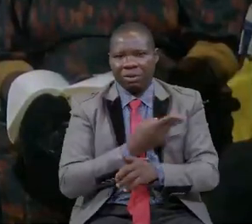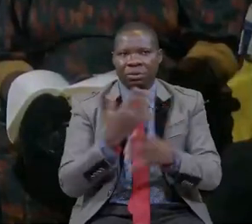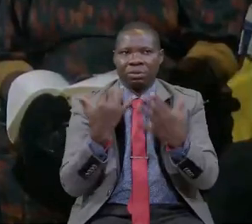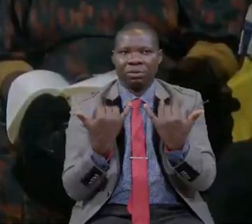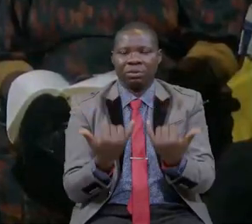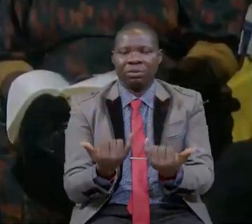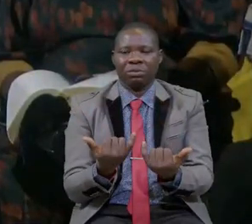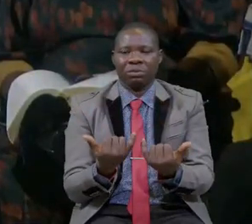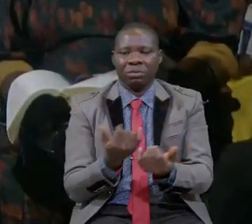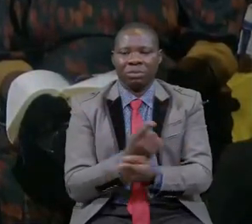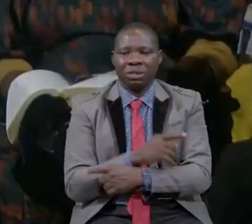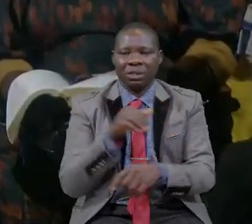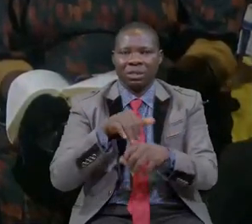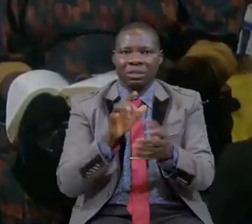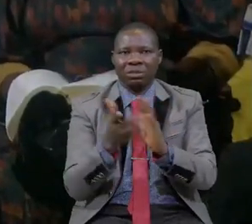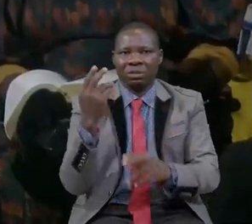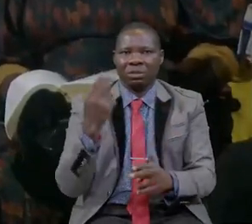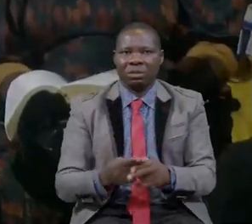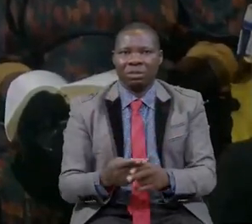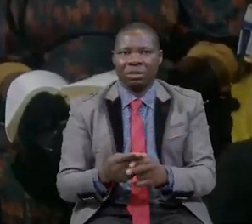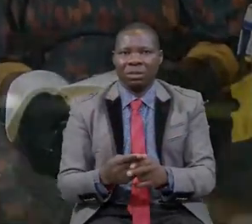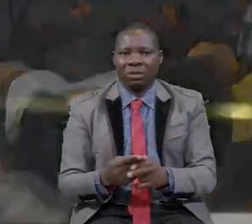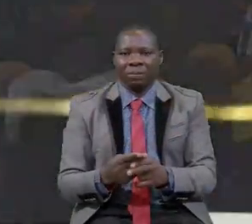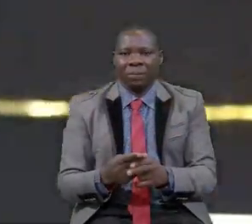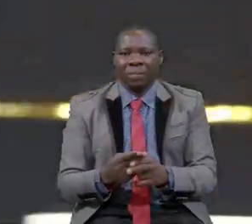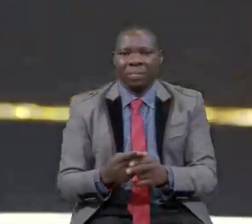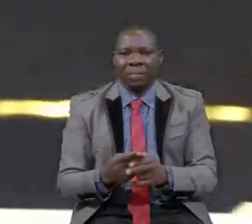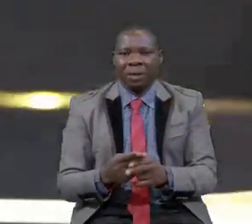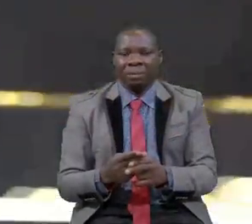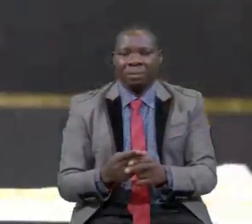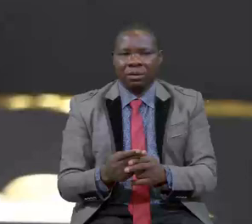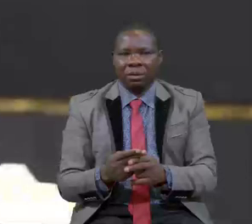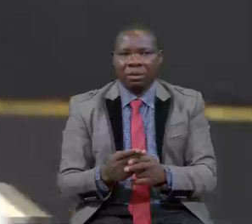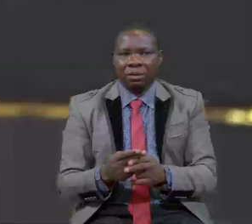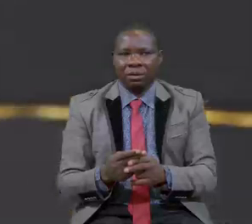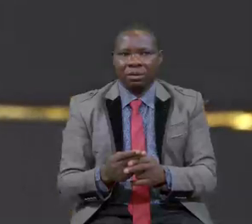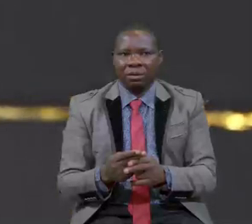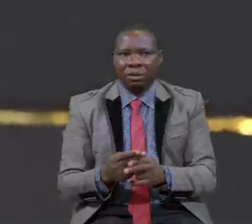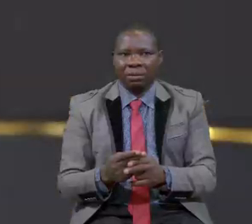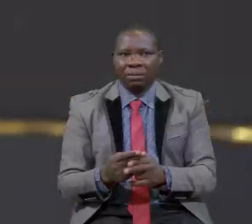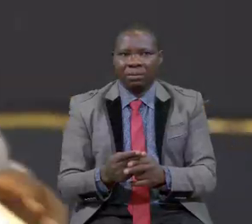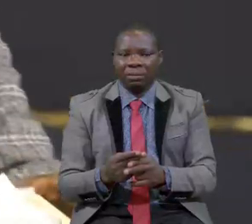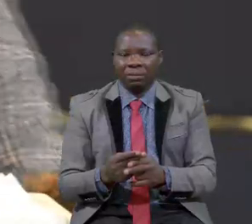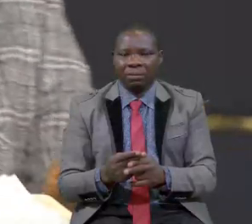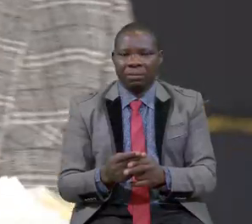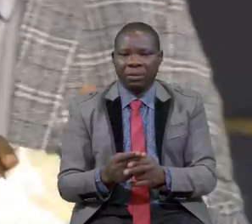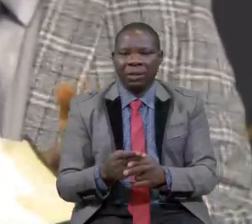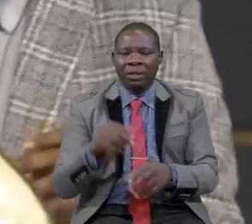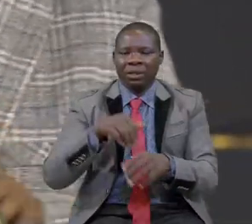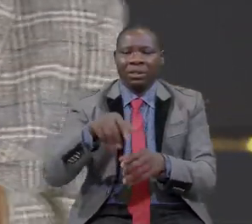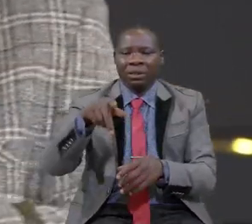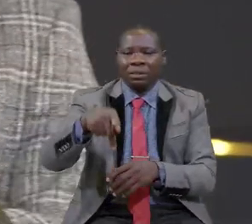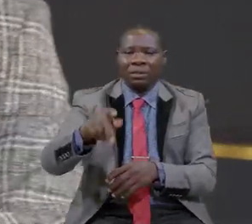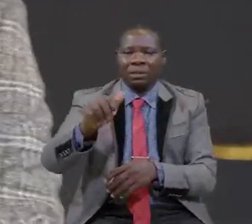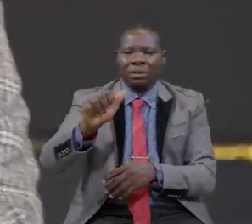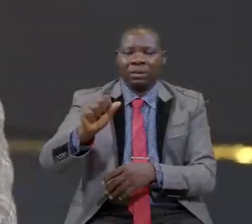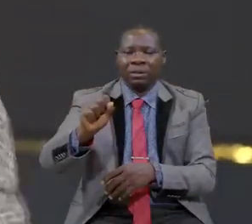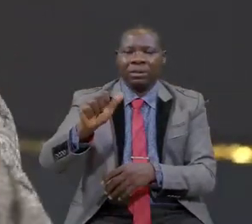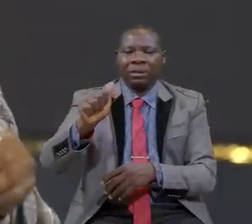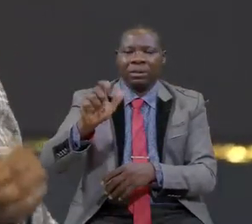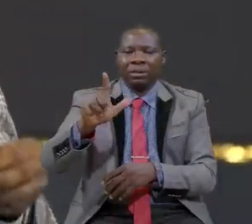that. Amen. Now look at Psalm 130. In Psalm 130, we're looking at